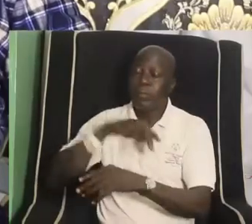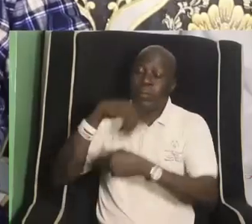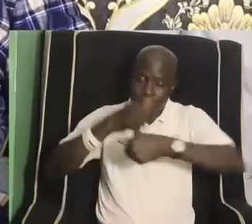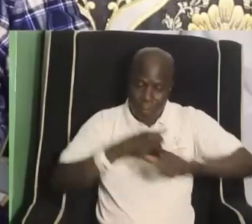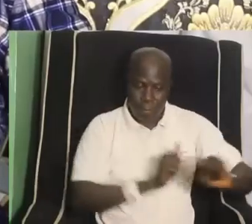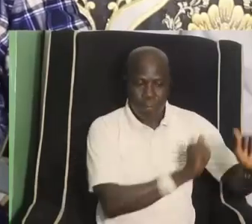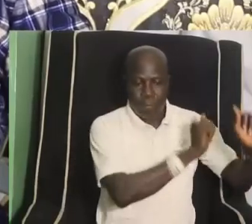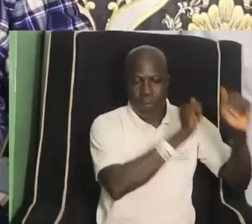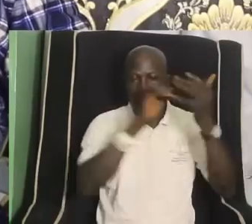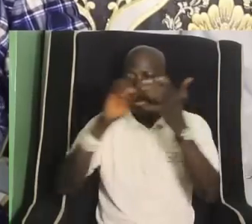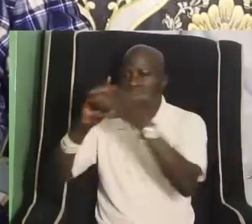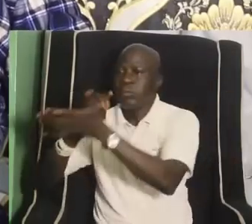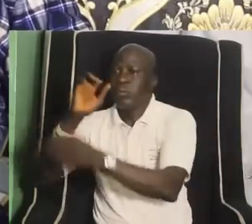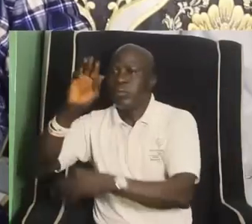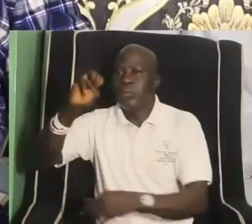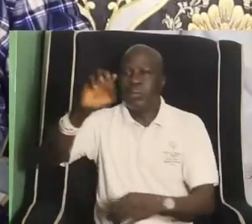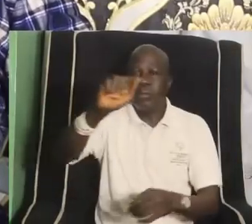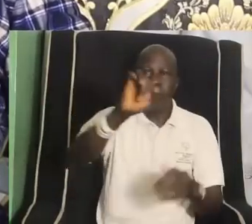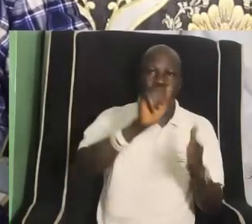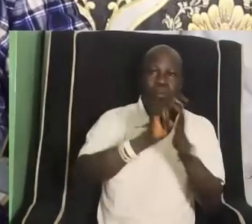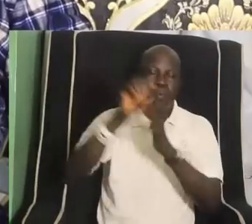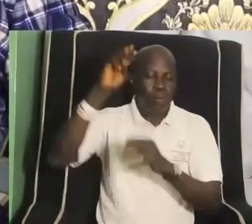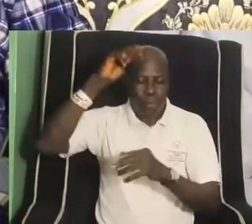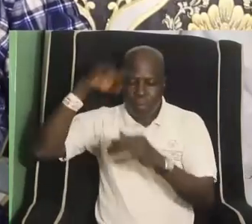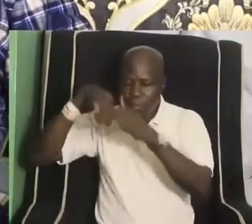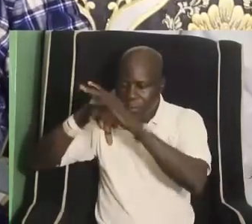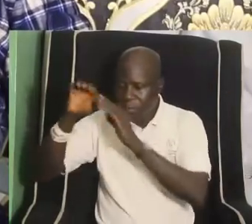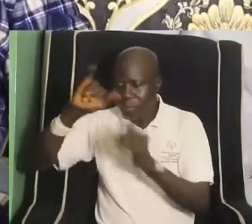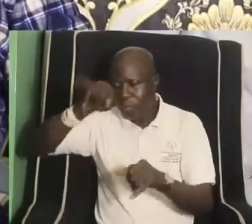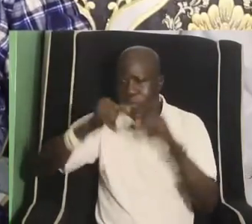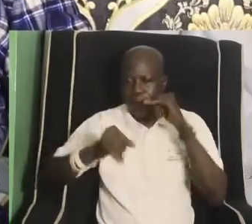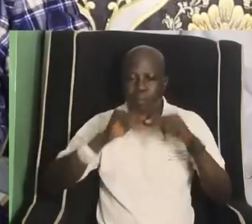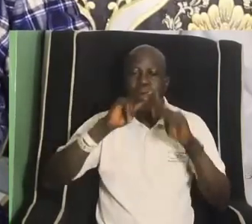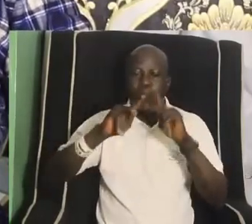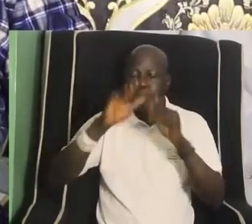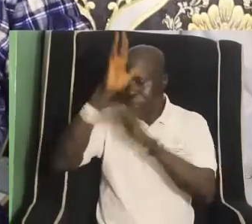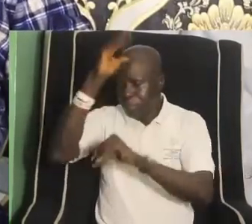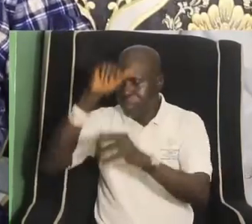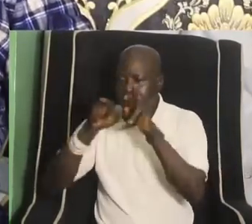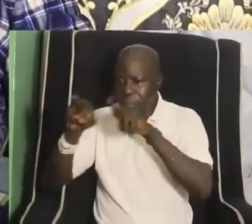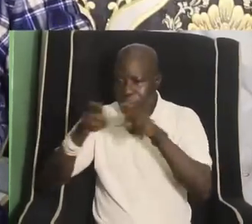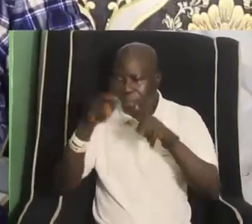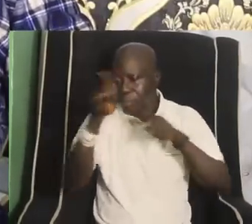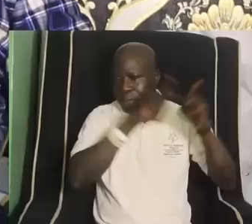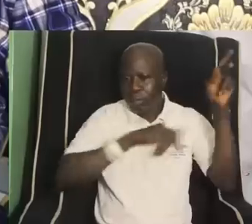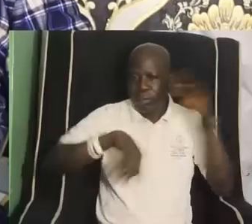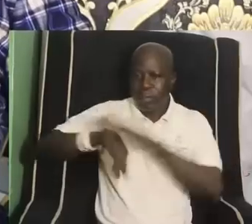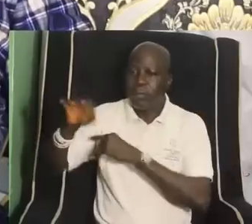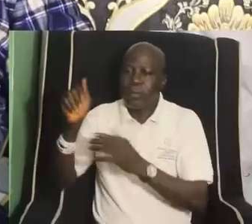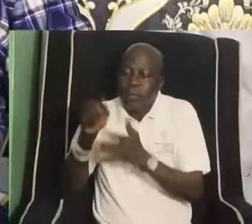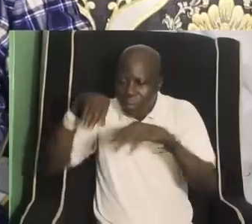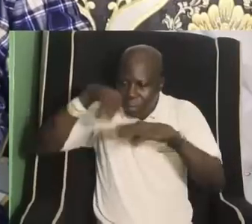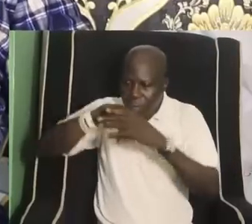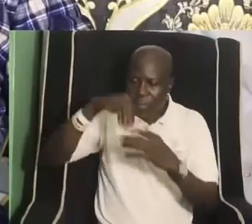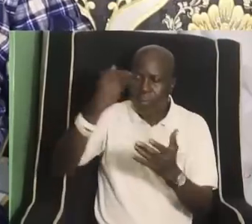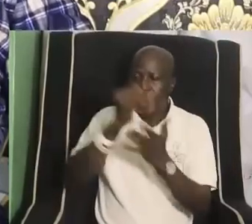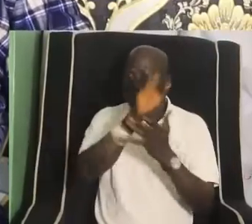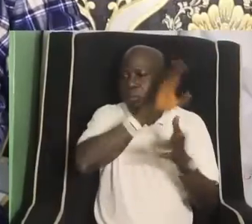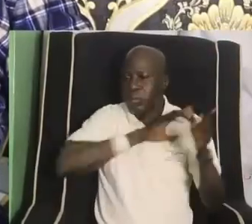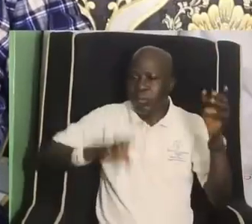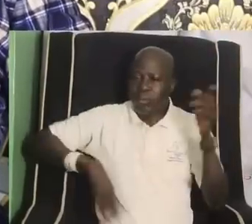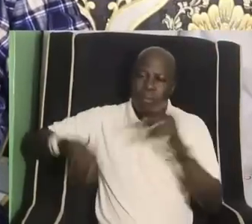is apostle. Doctor S M O Mustafa JP Babasebioba. Lati jo seed of Gregory